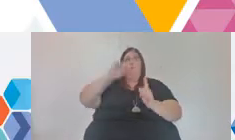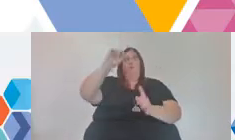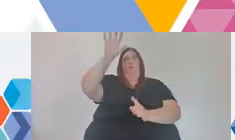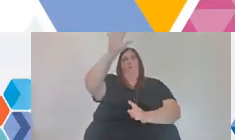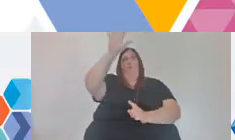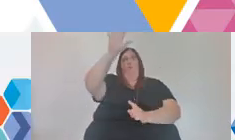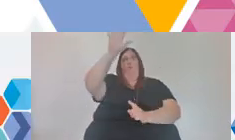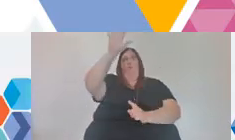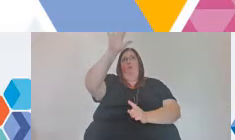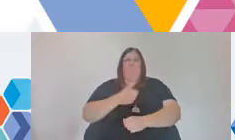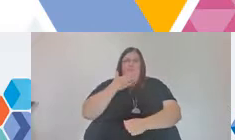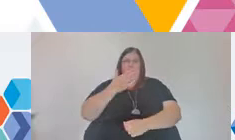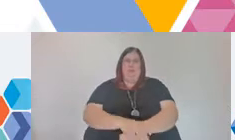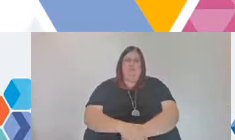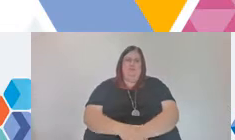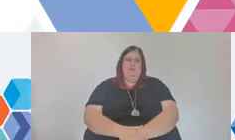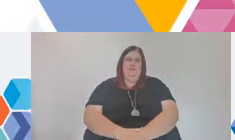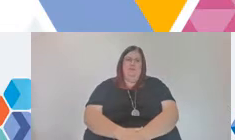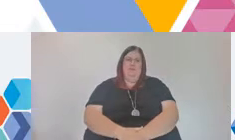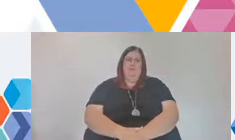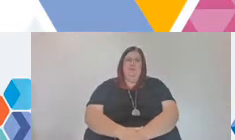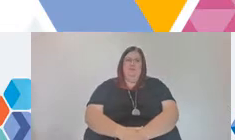Thank you.